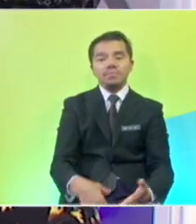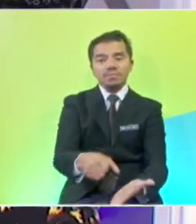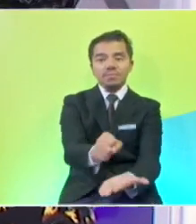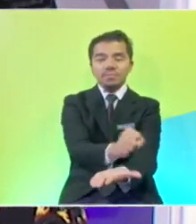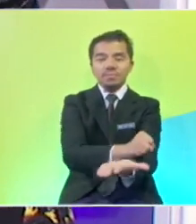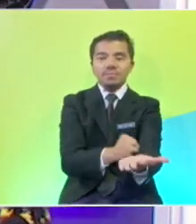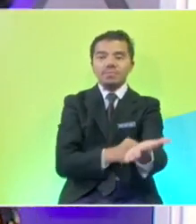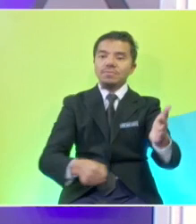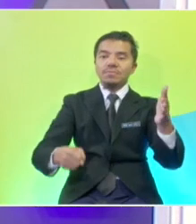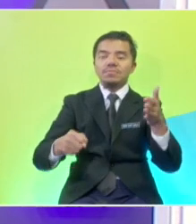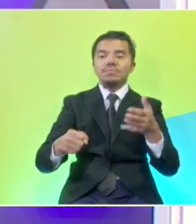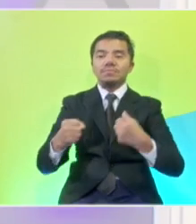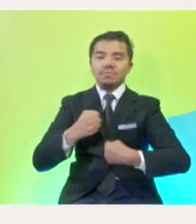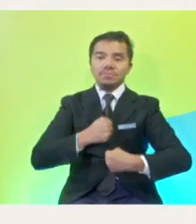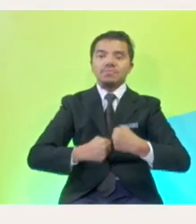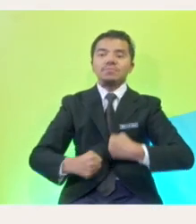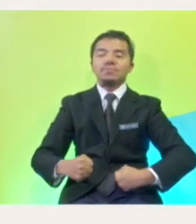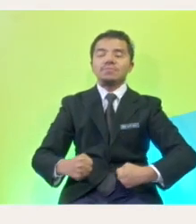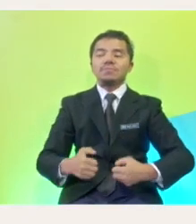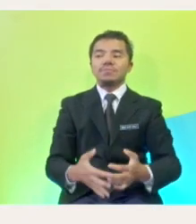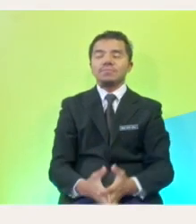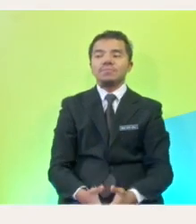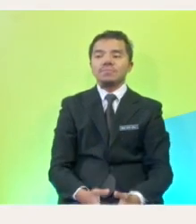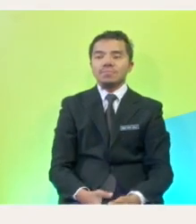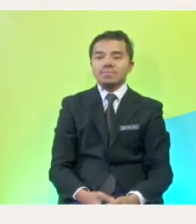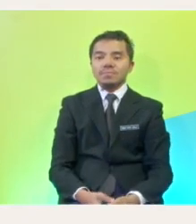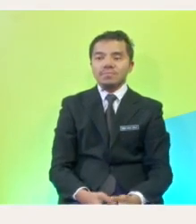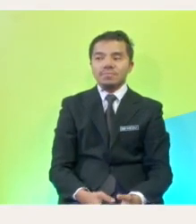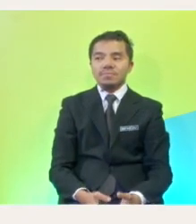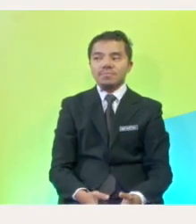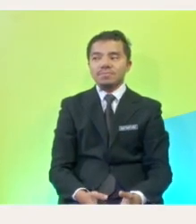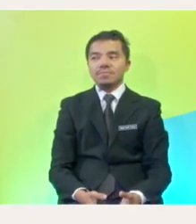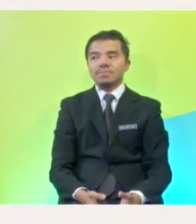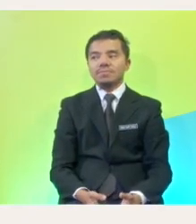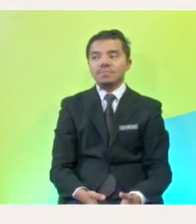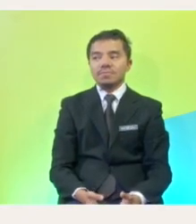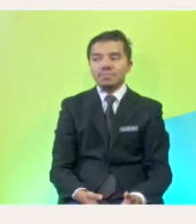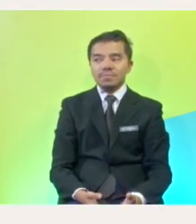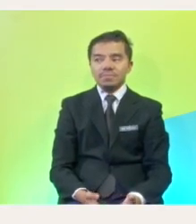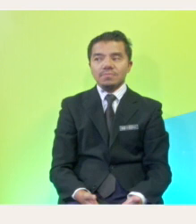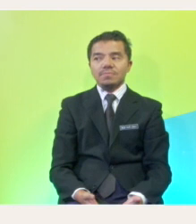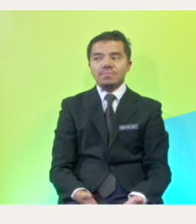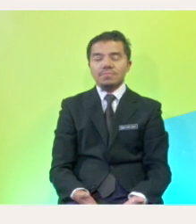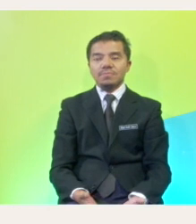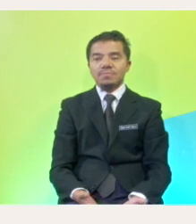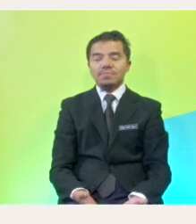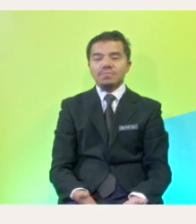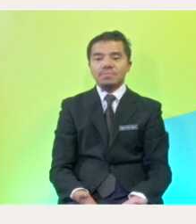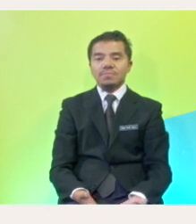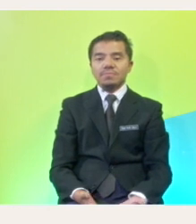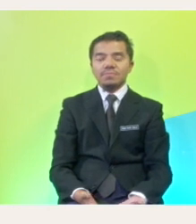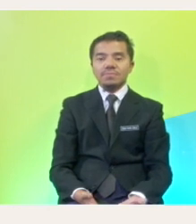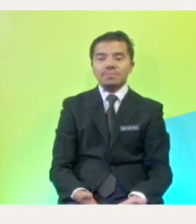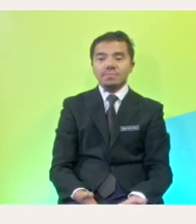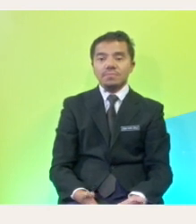Okay. Okay, in this function we can learn that peripheral sends signals from the body to the central nervous system.